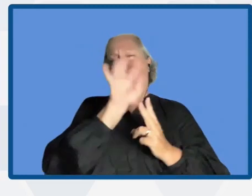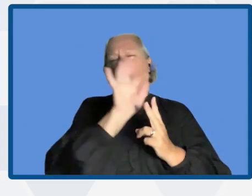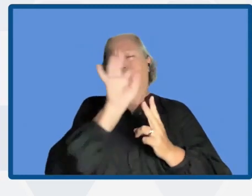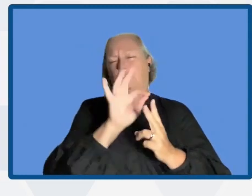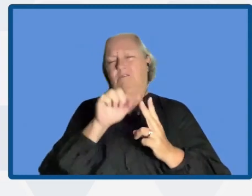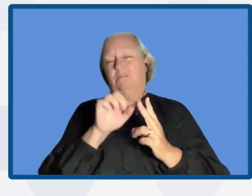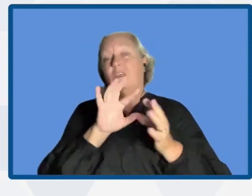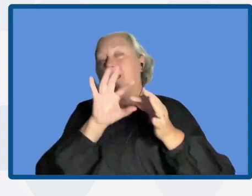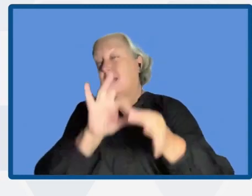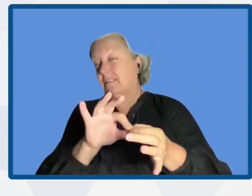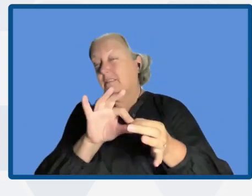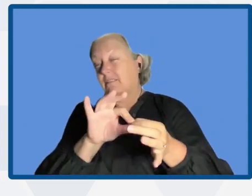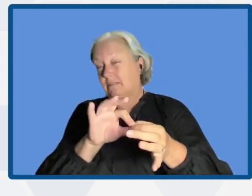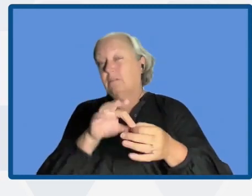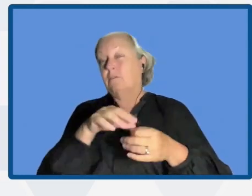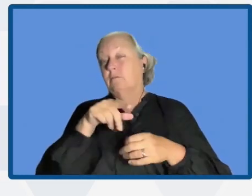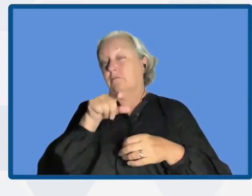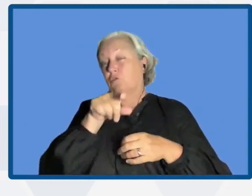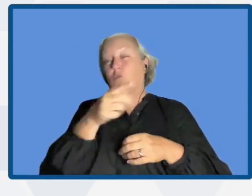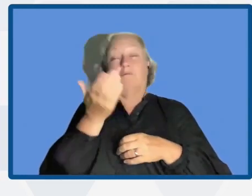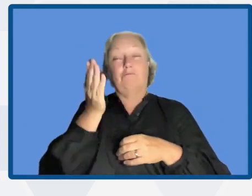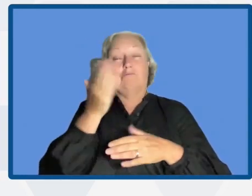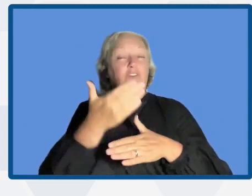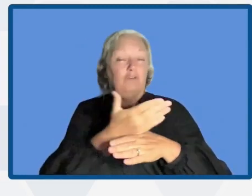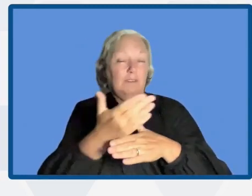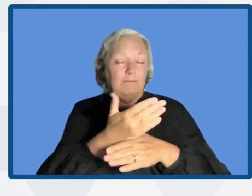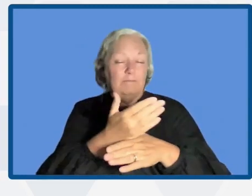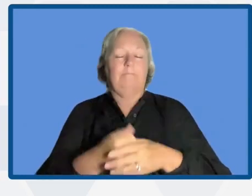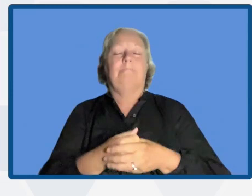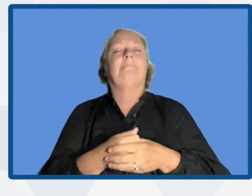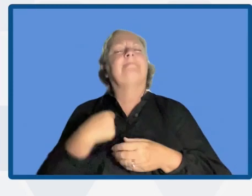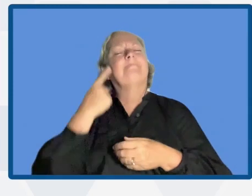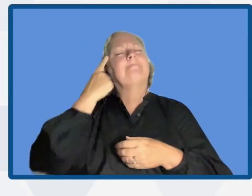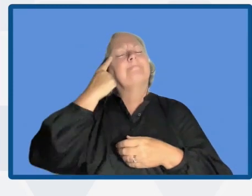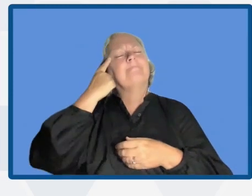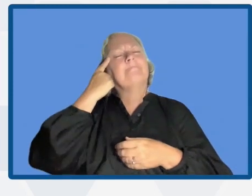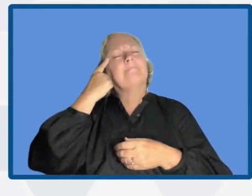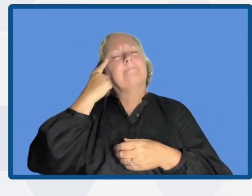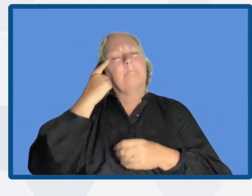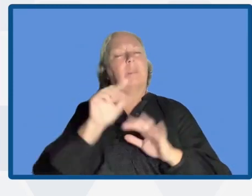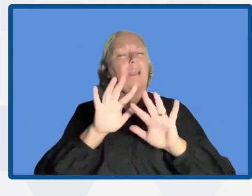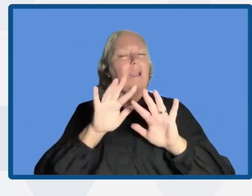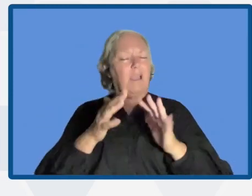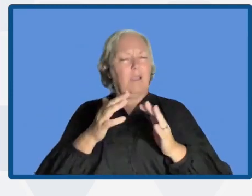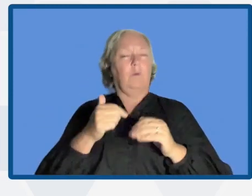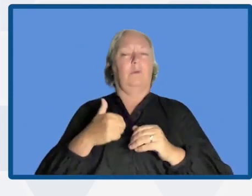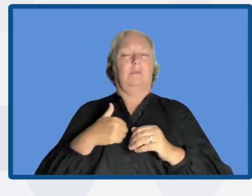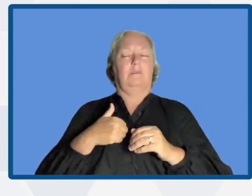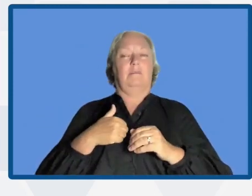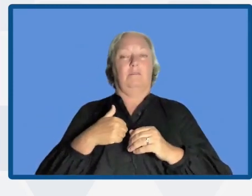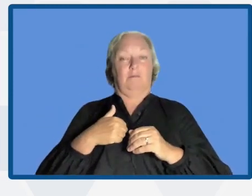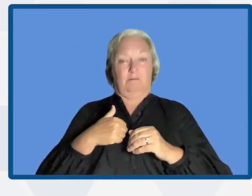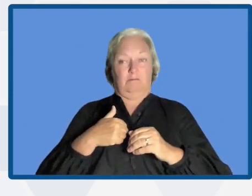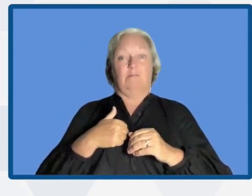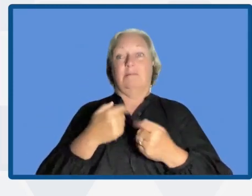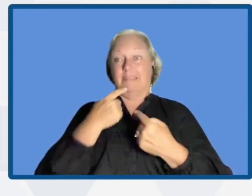have just shared. How can we elect the community members that